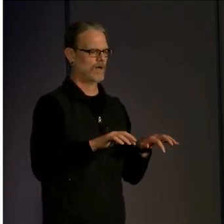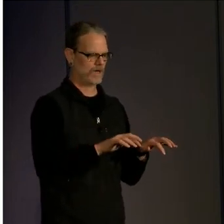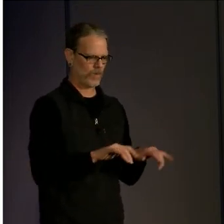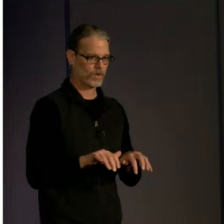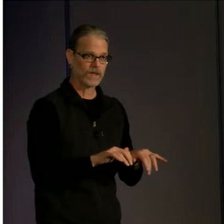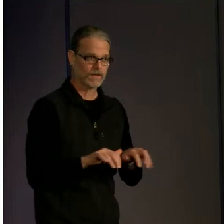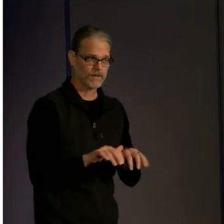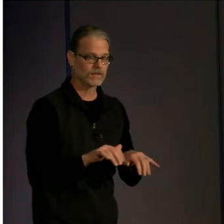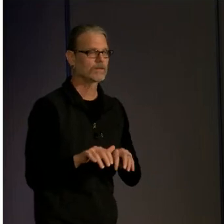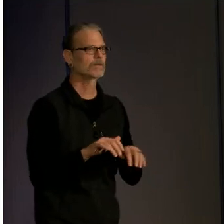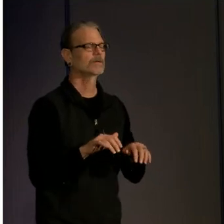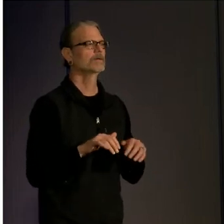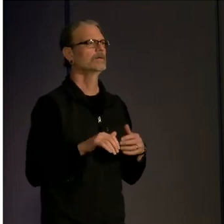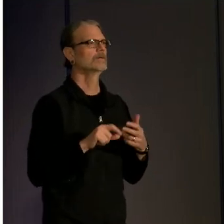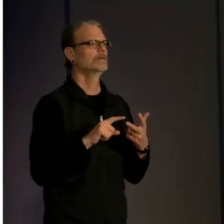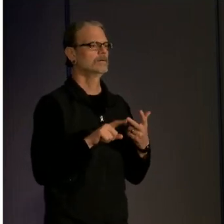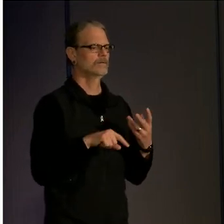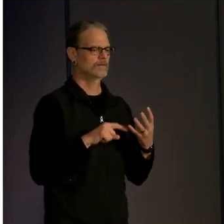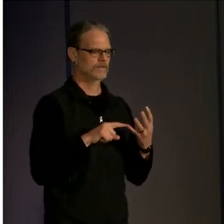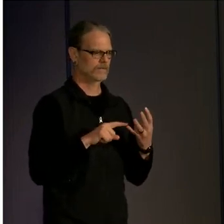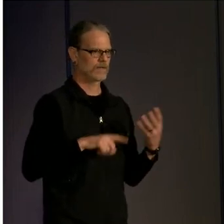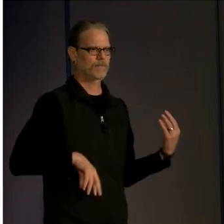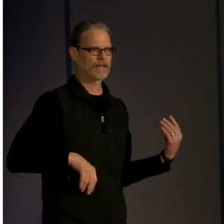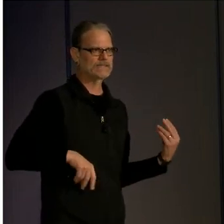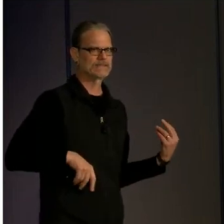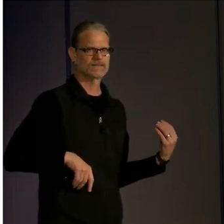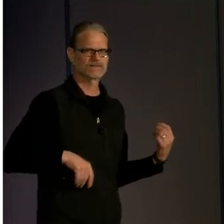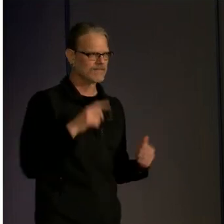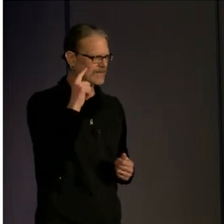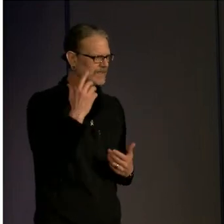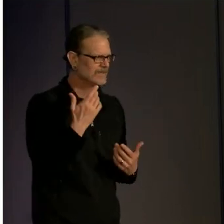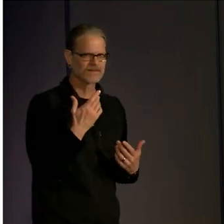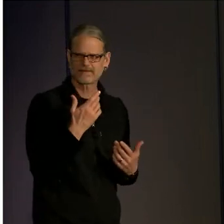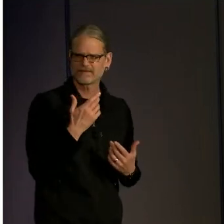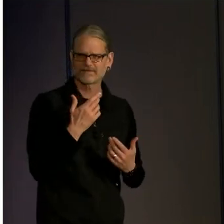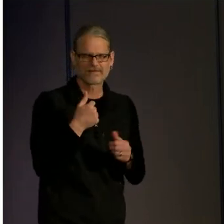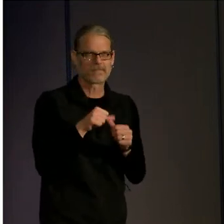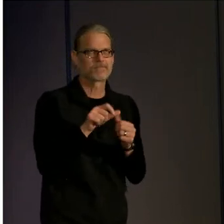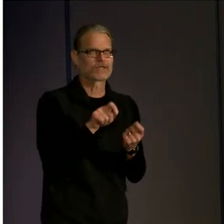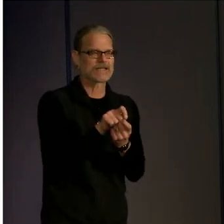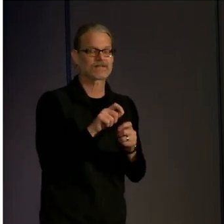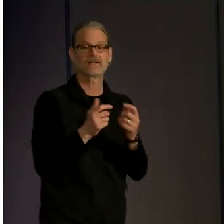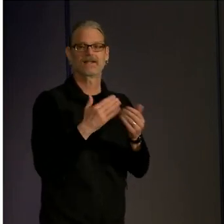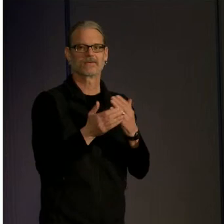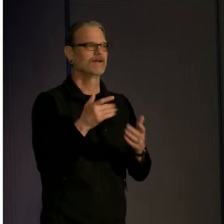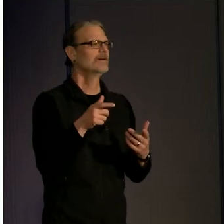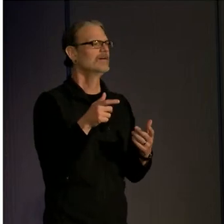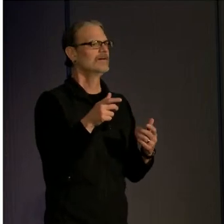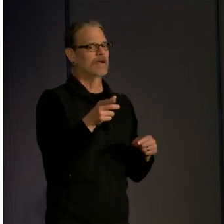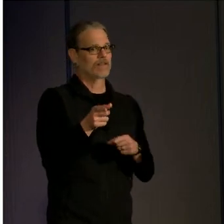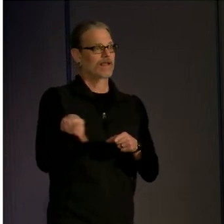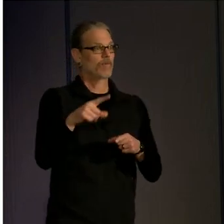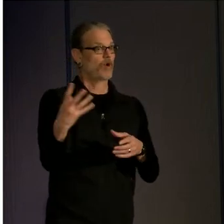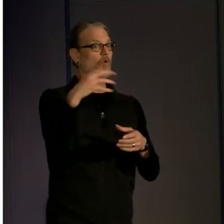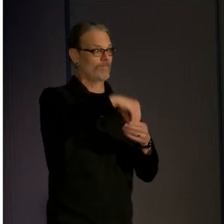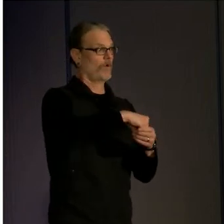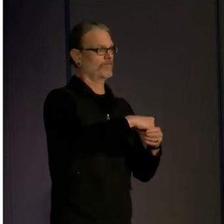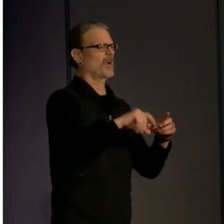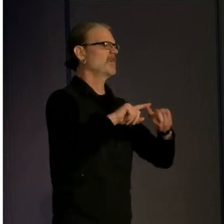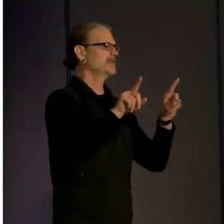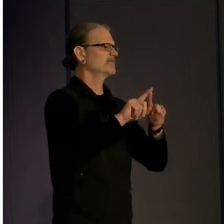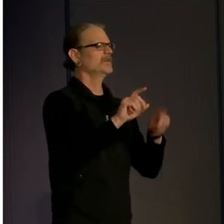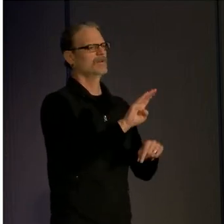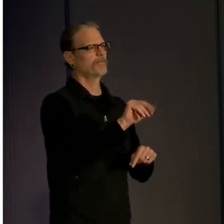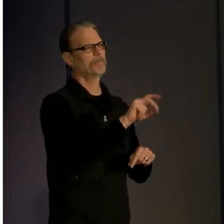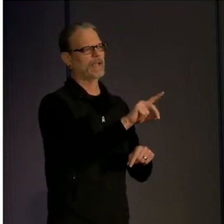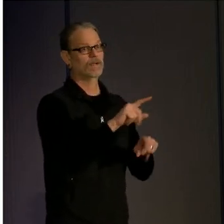organ, and bass, I think. I can't remember exactly. But the thing is that they'd all played in bands before, but they'd